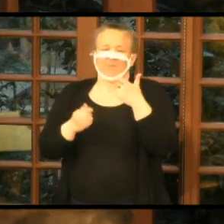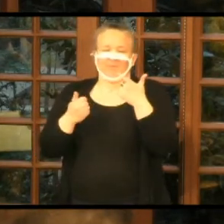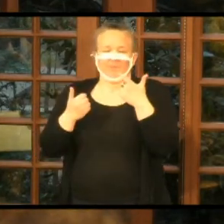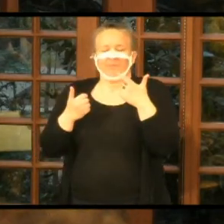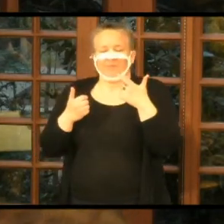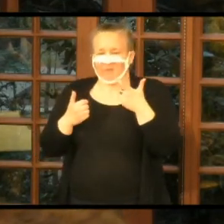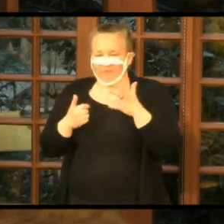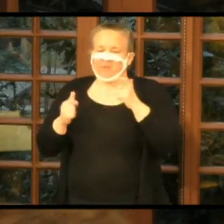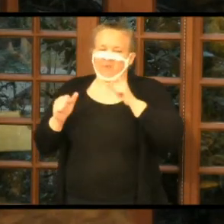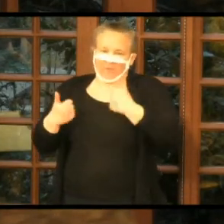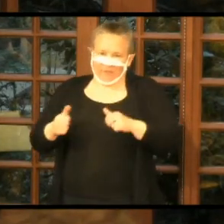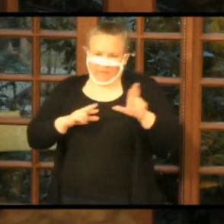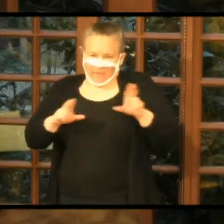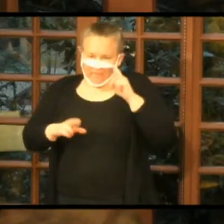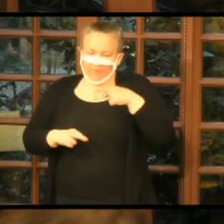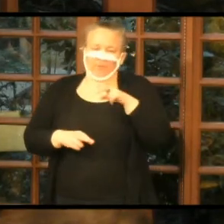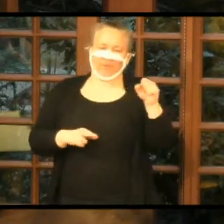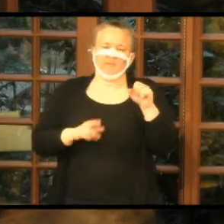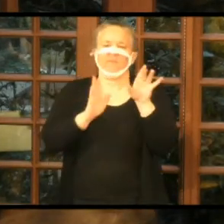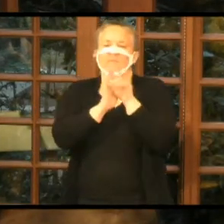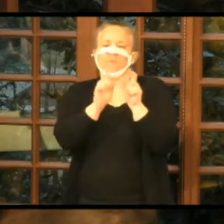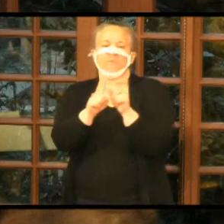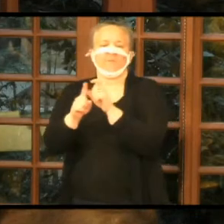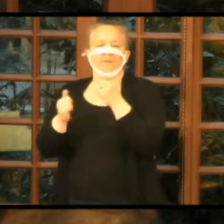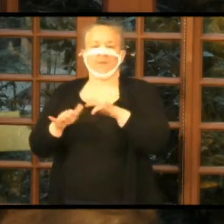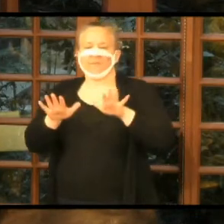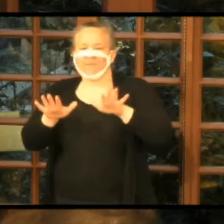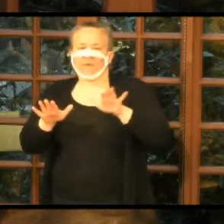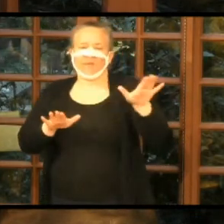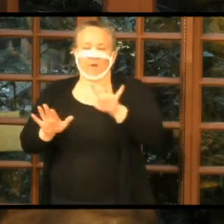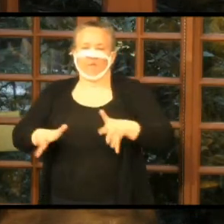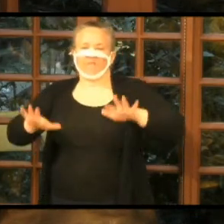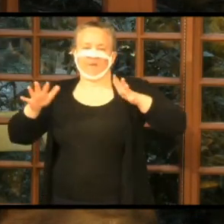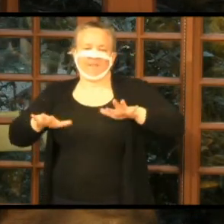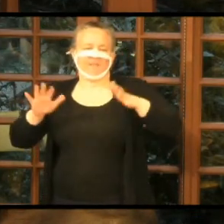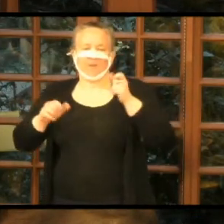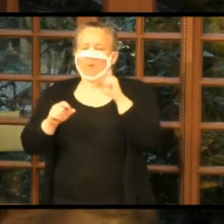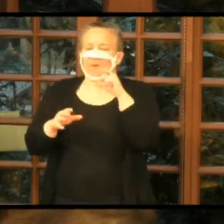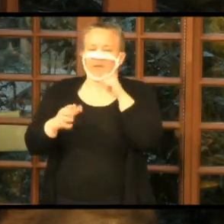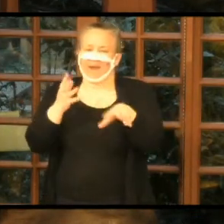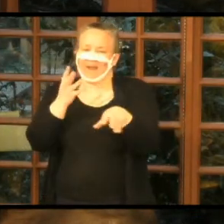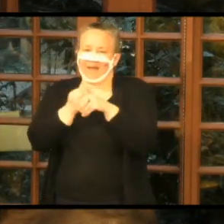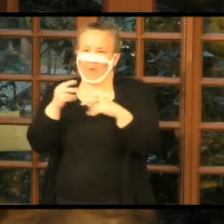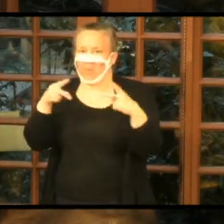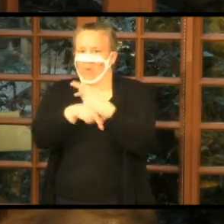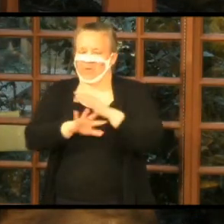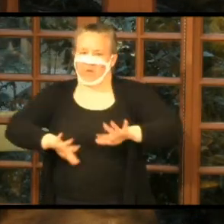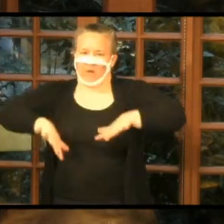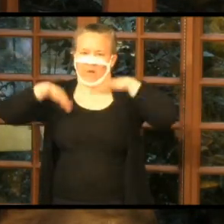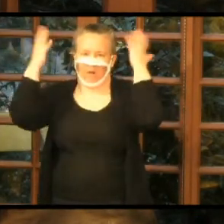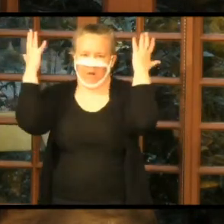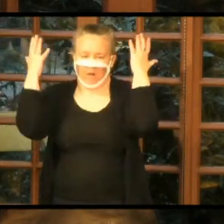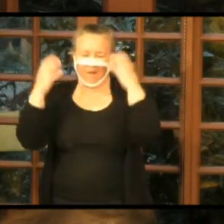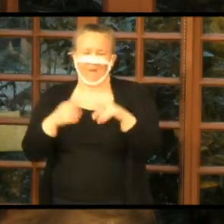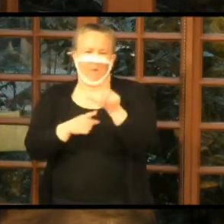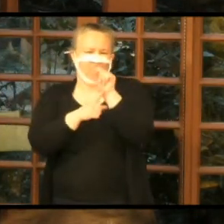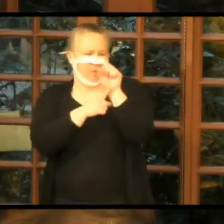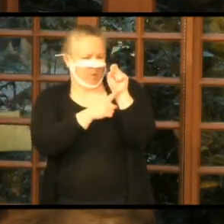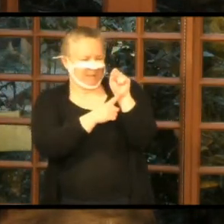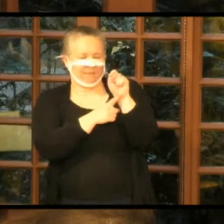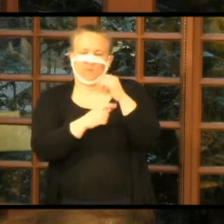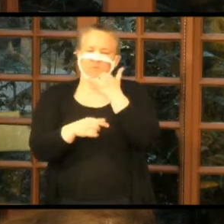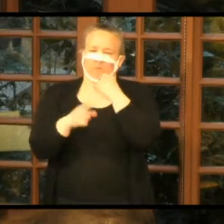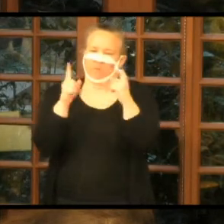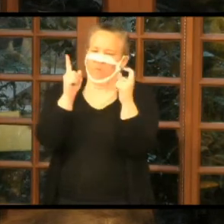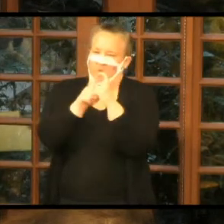herself for the press, to choose words that might tamp down the frenzy, or at least not add any fuel. Lost is wrong. She shouldn't say that. She